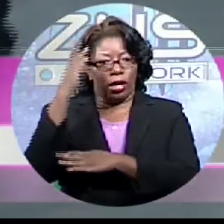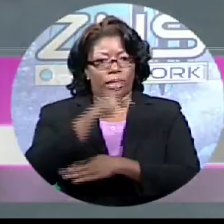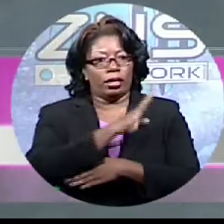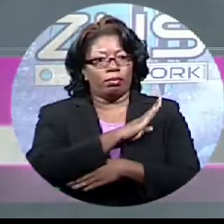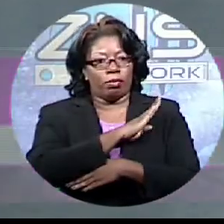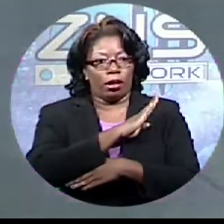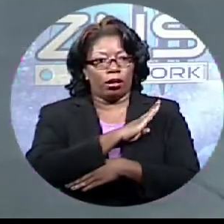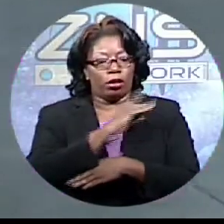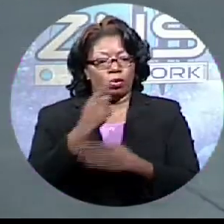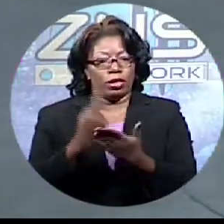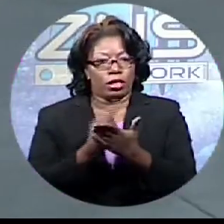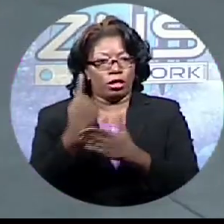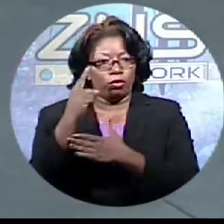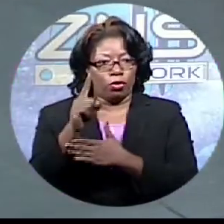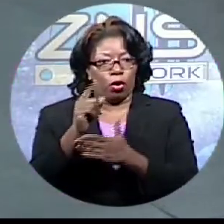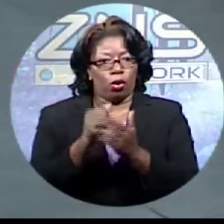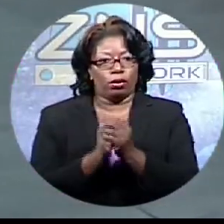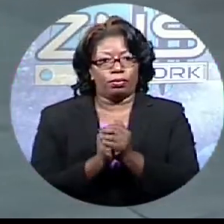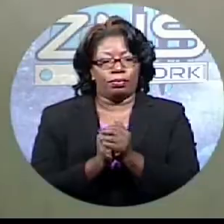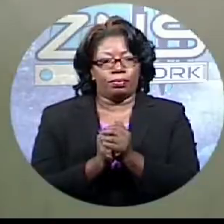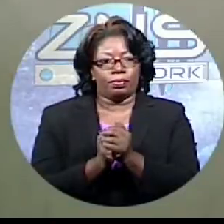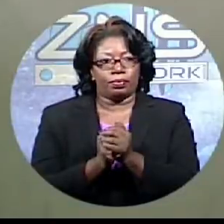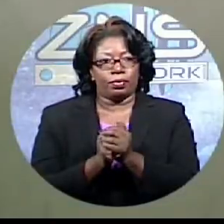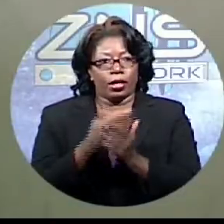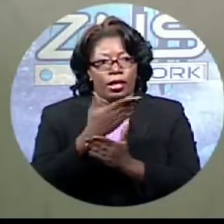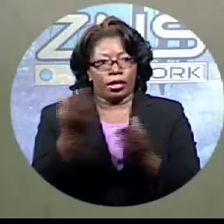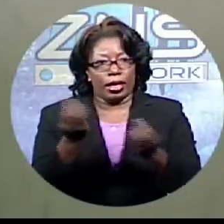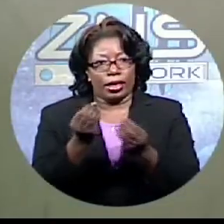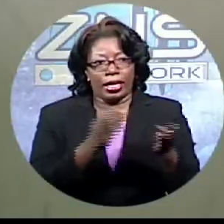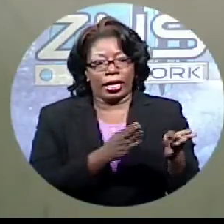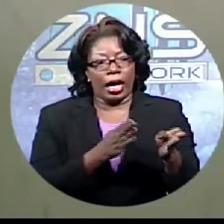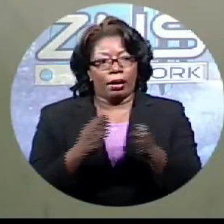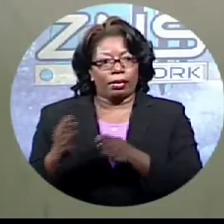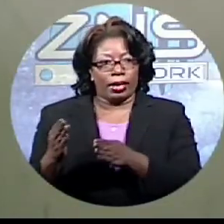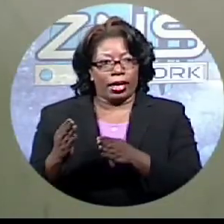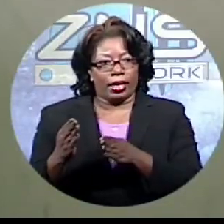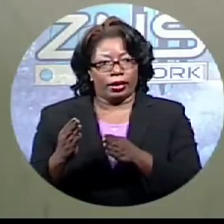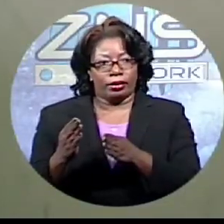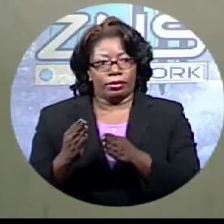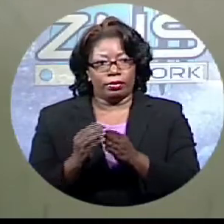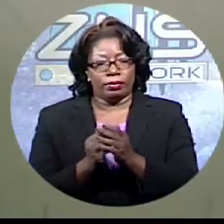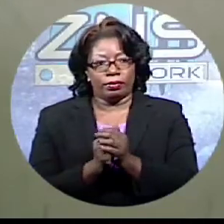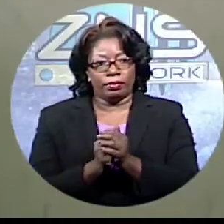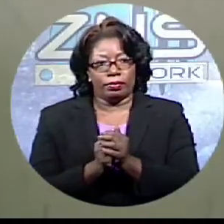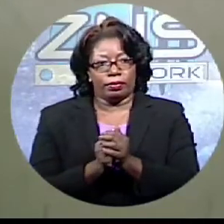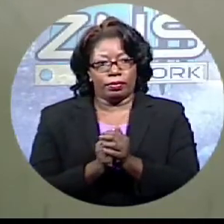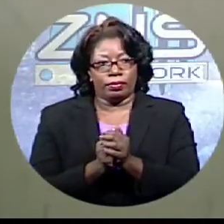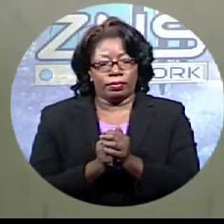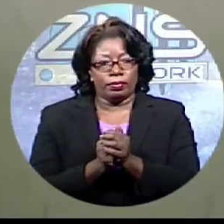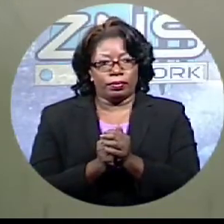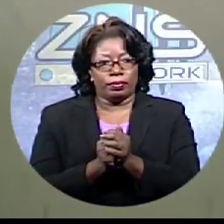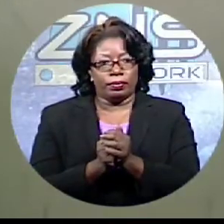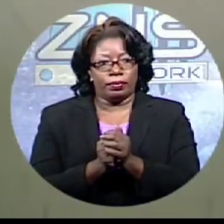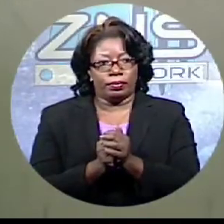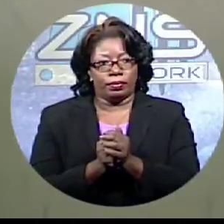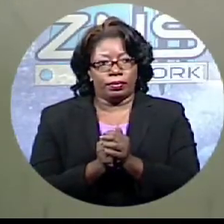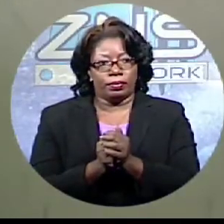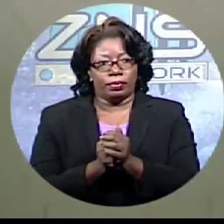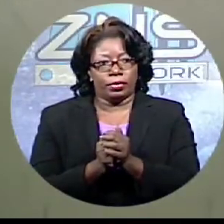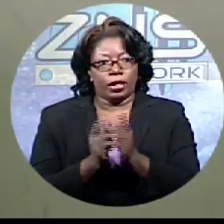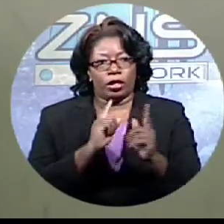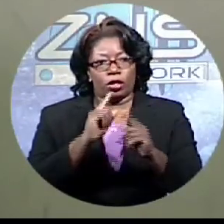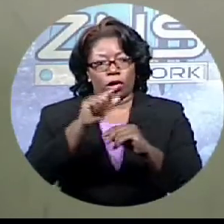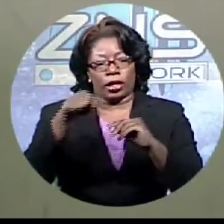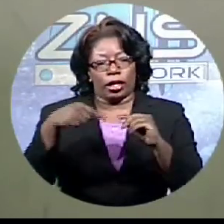for. There's no strategic plan in place, period. Right? And that goes to talk